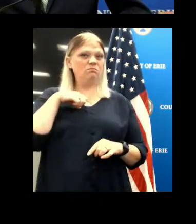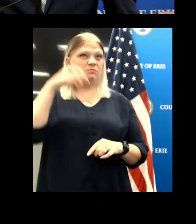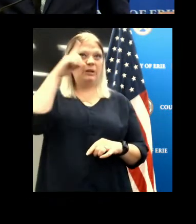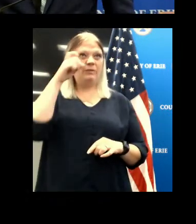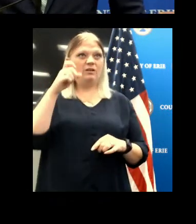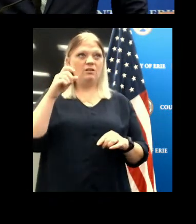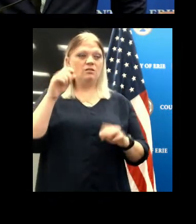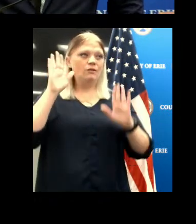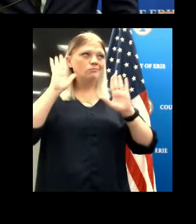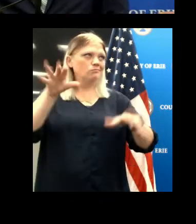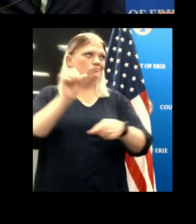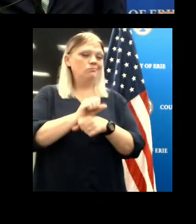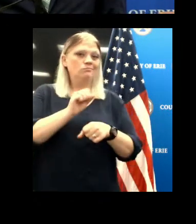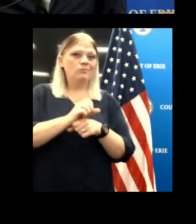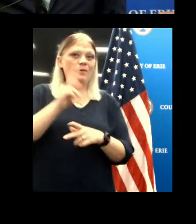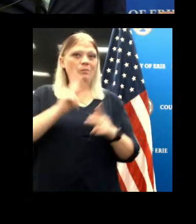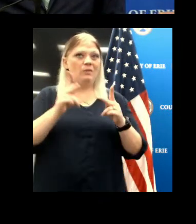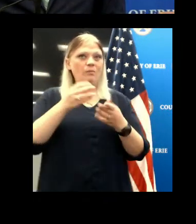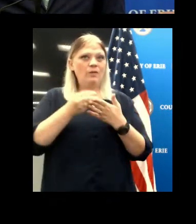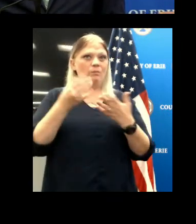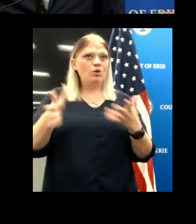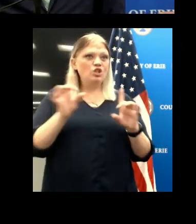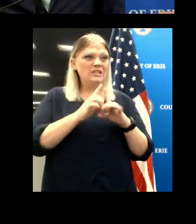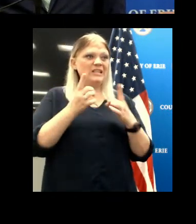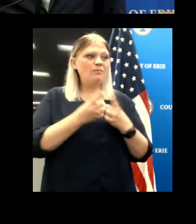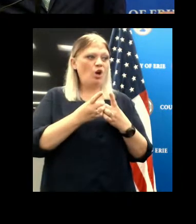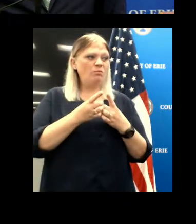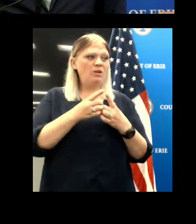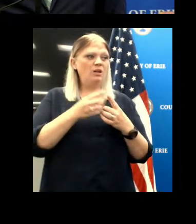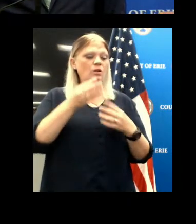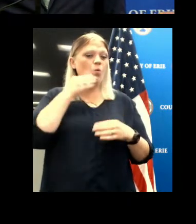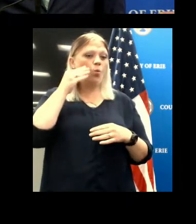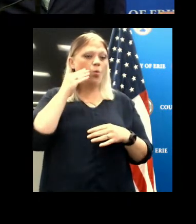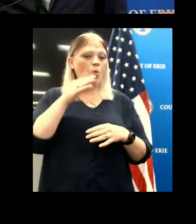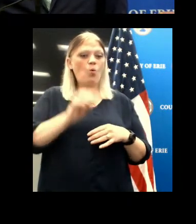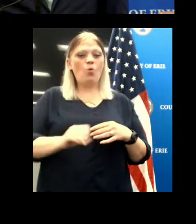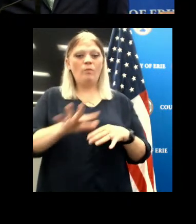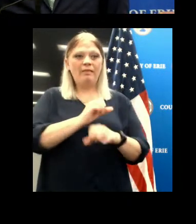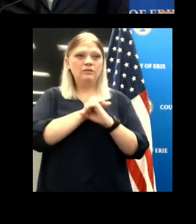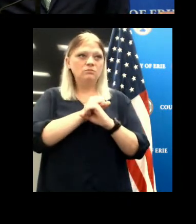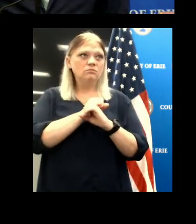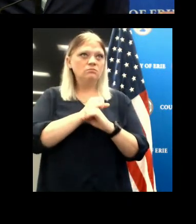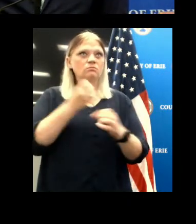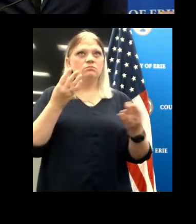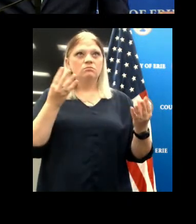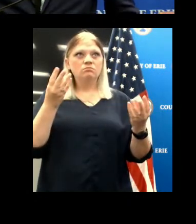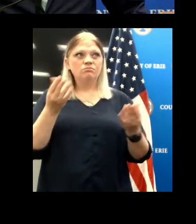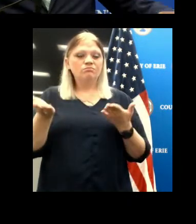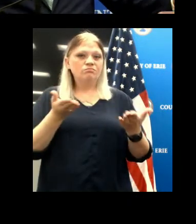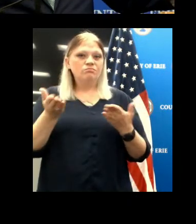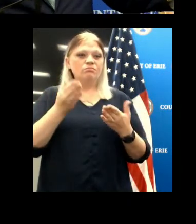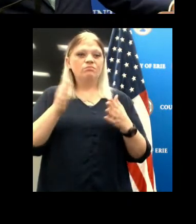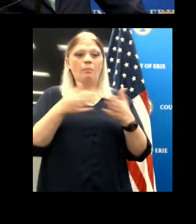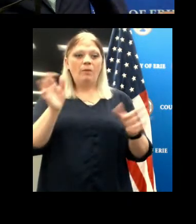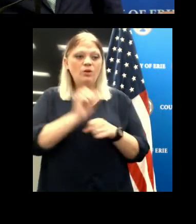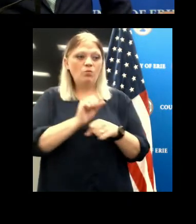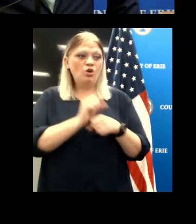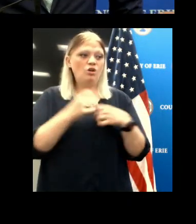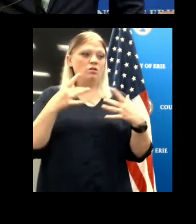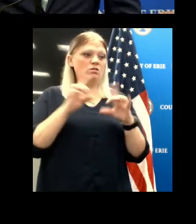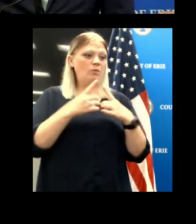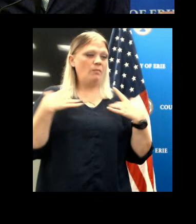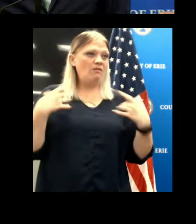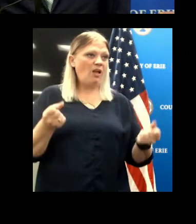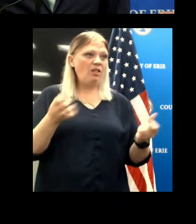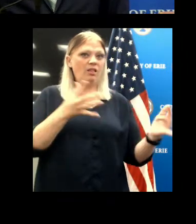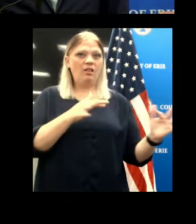the great work of the folks in our purchasing department, our Homeland Security Emergency Services Department, our Department of Public Works, our Department of Health, that